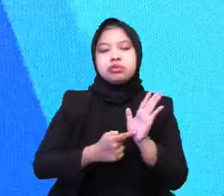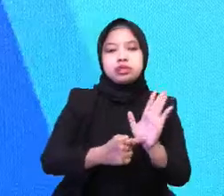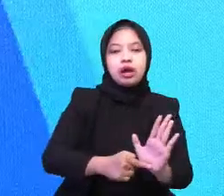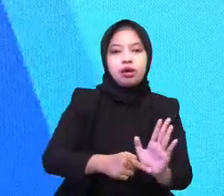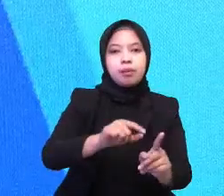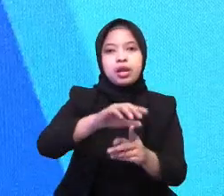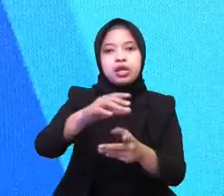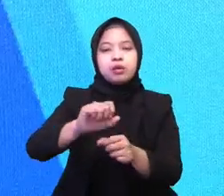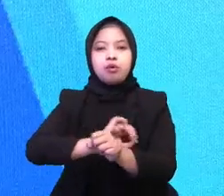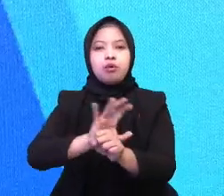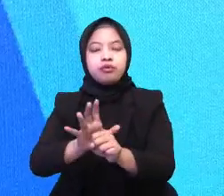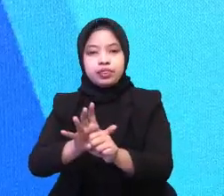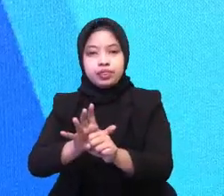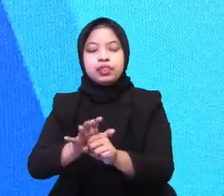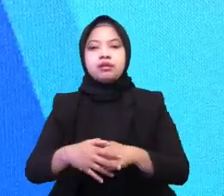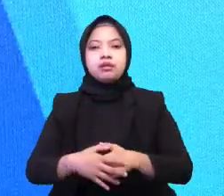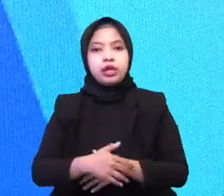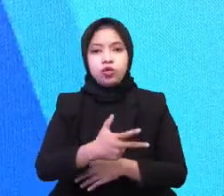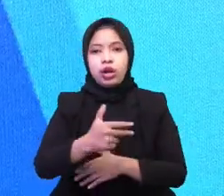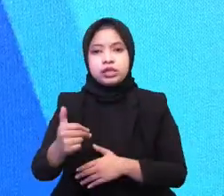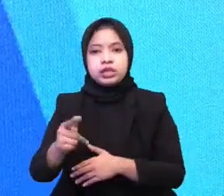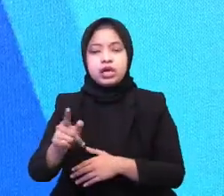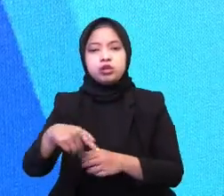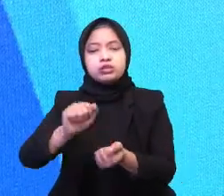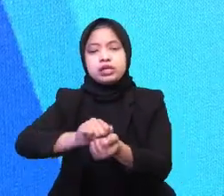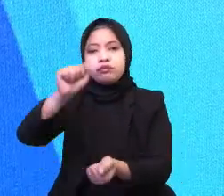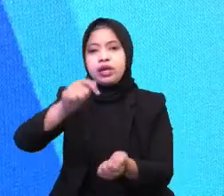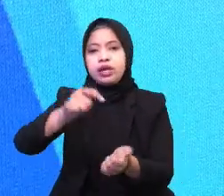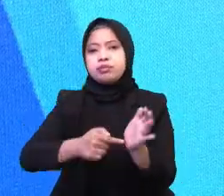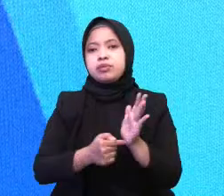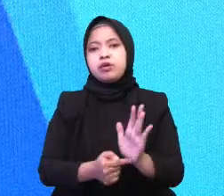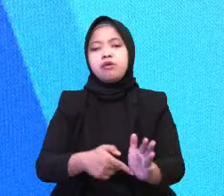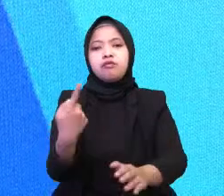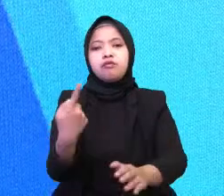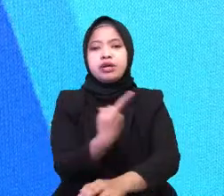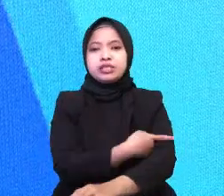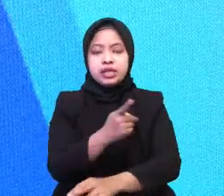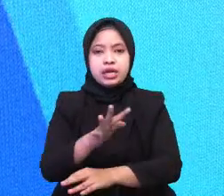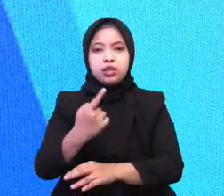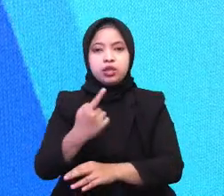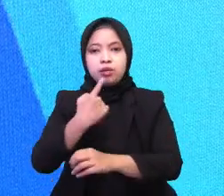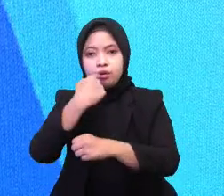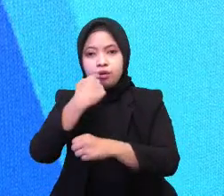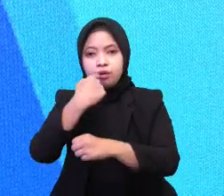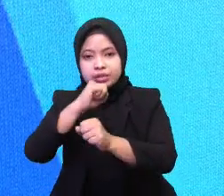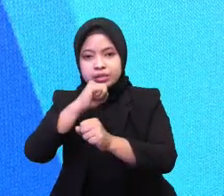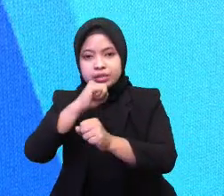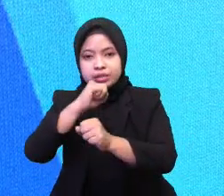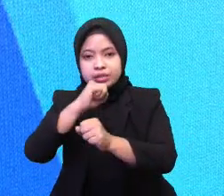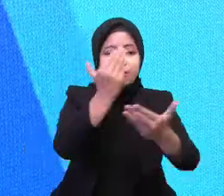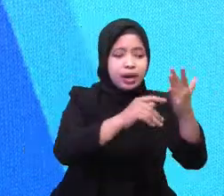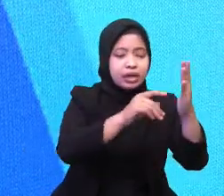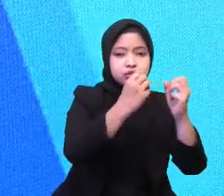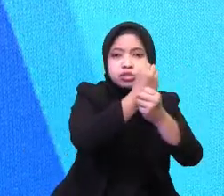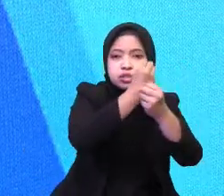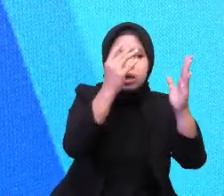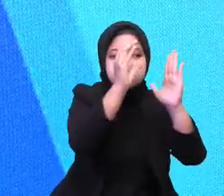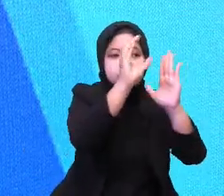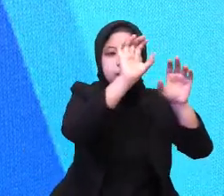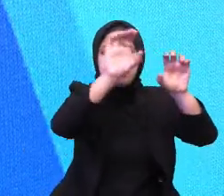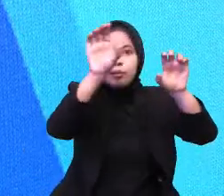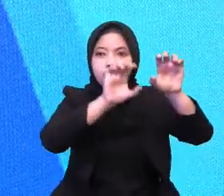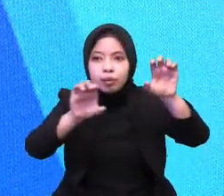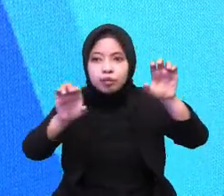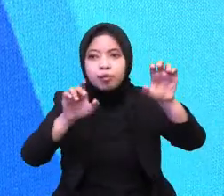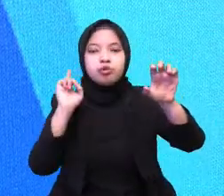Indonesia, vaccination card or certificate and negative RT-PCR results before departure.